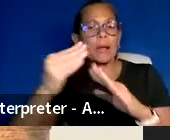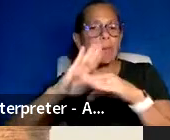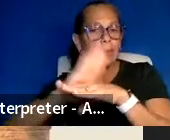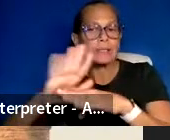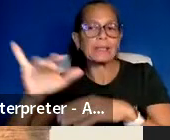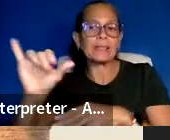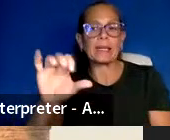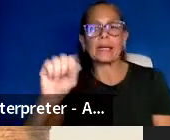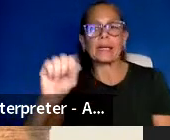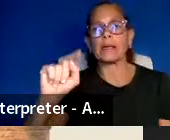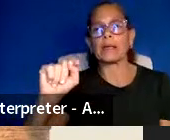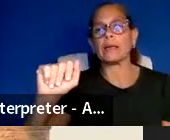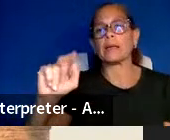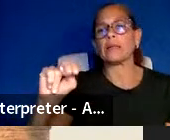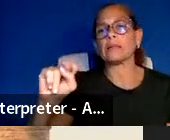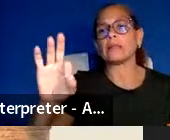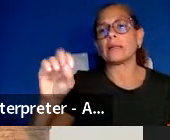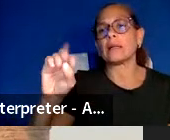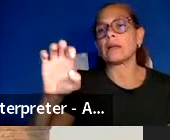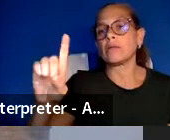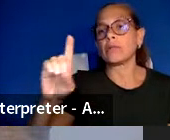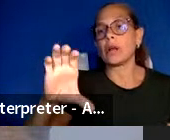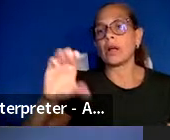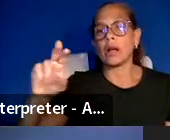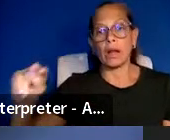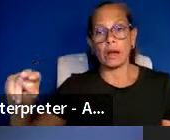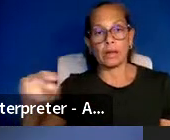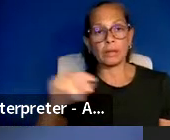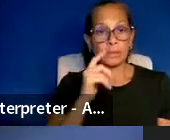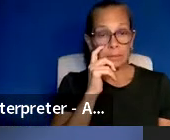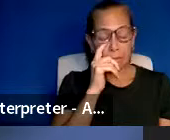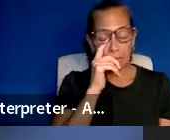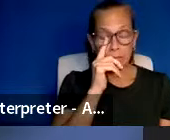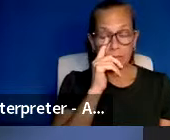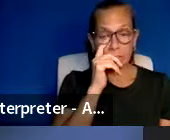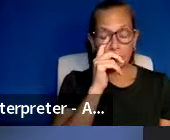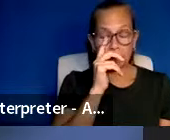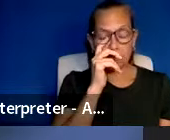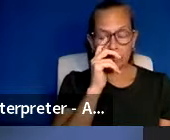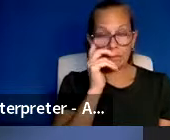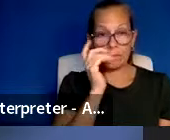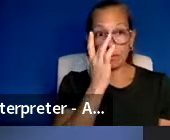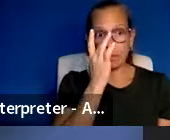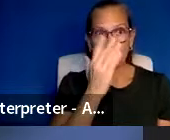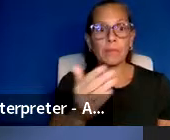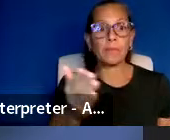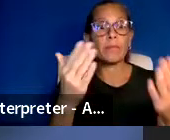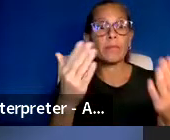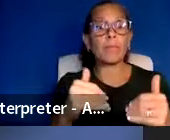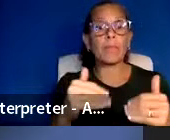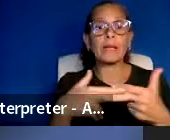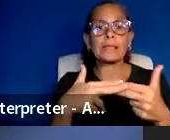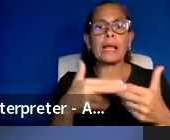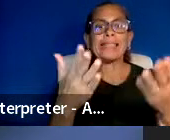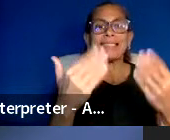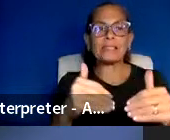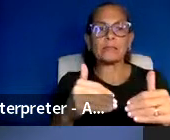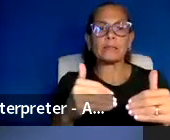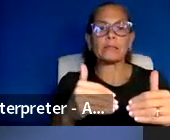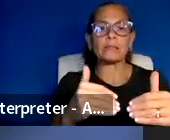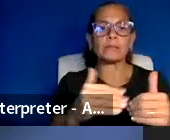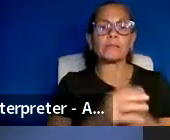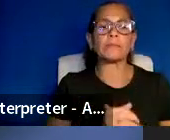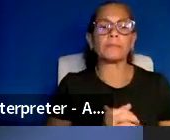Stamford, Connecticut. Next slide. one more, just advance it one more